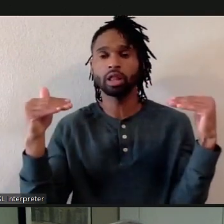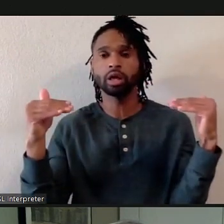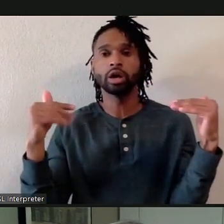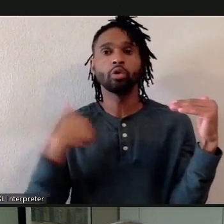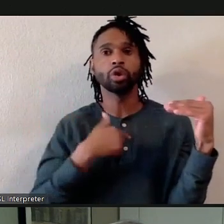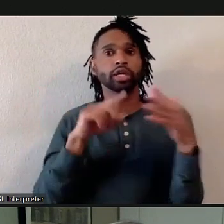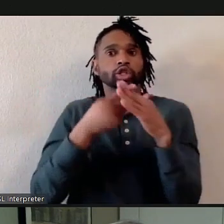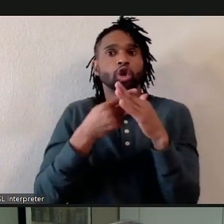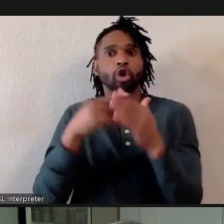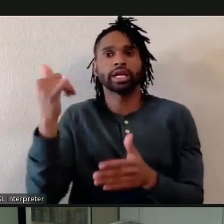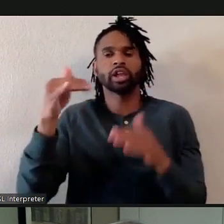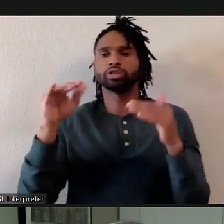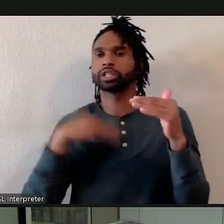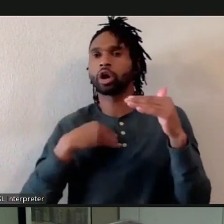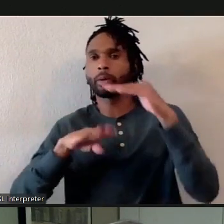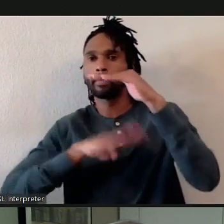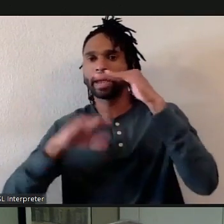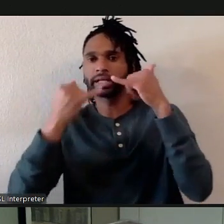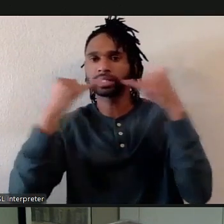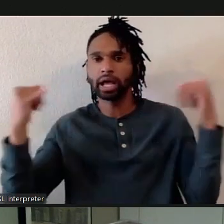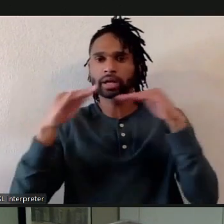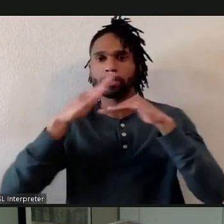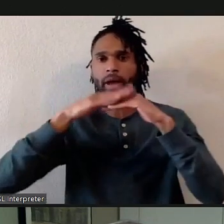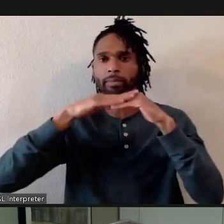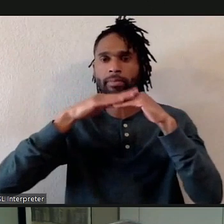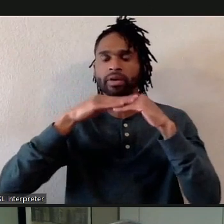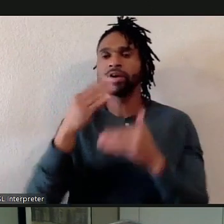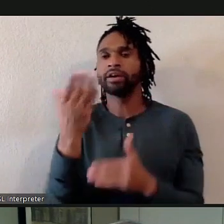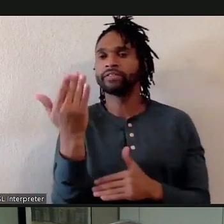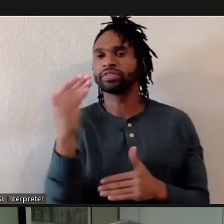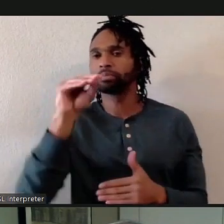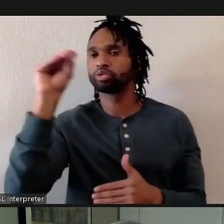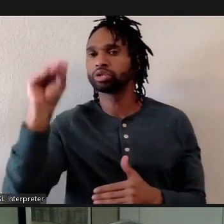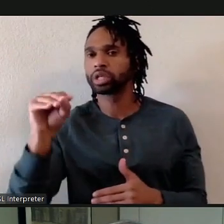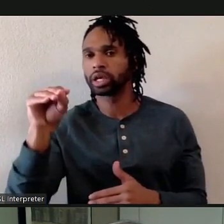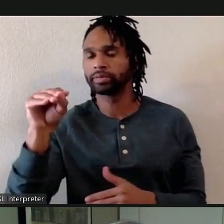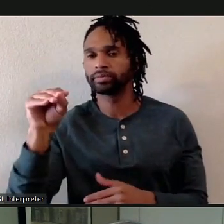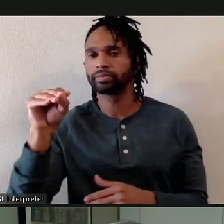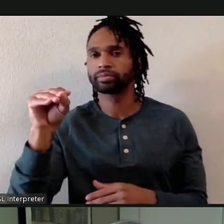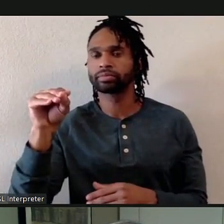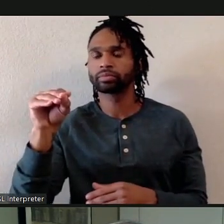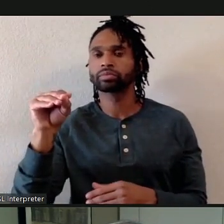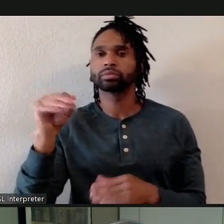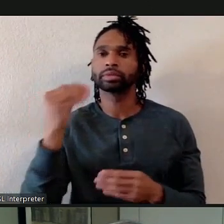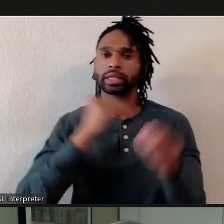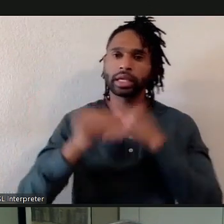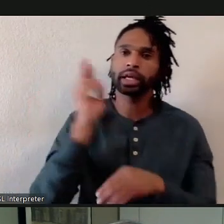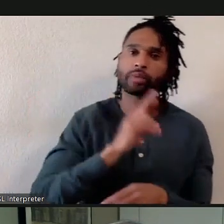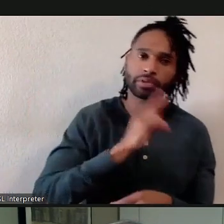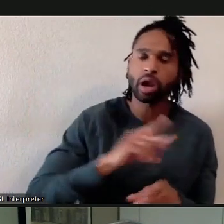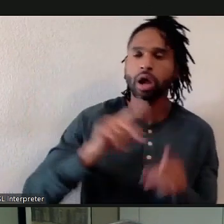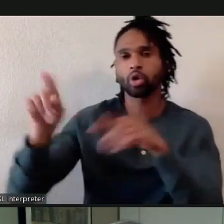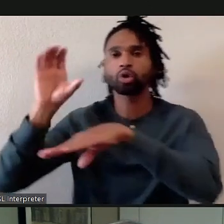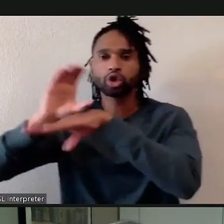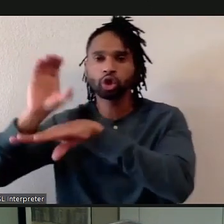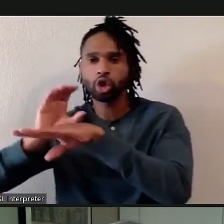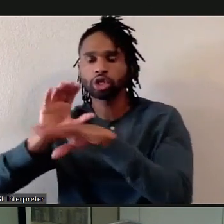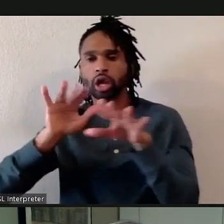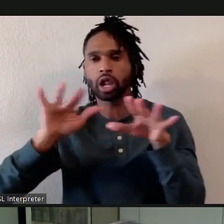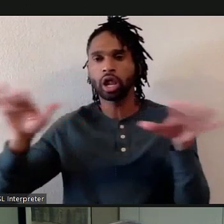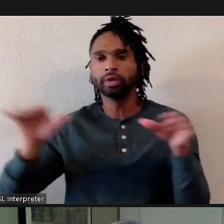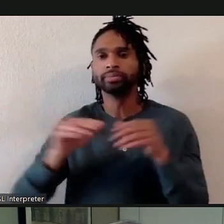beginning. It was our baseline with 50% seating at restaurants and churches. So